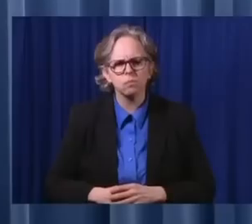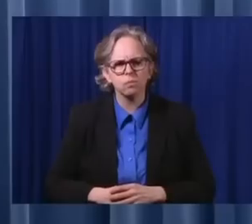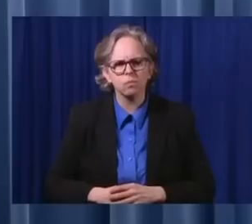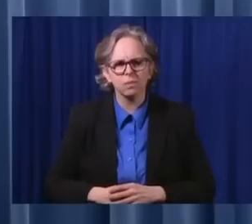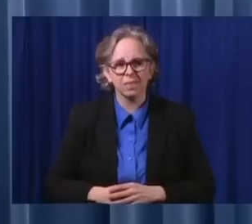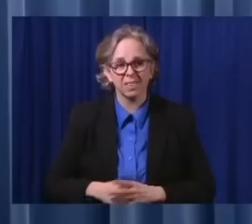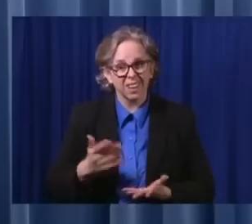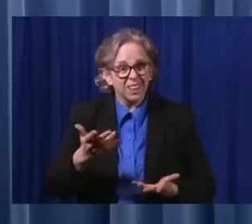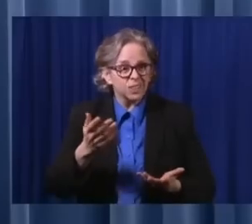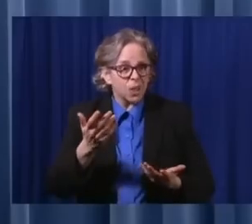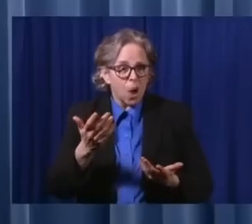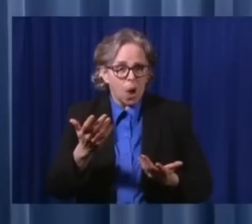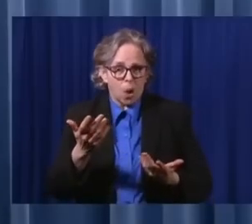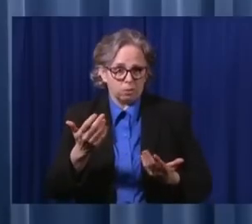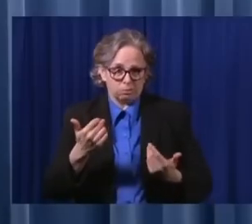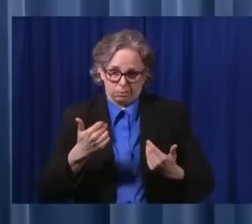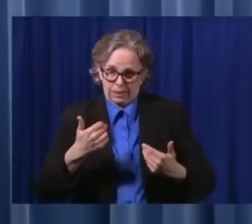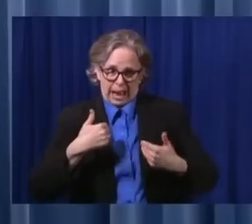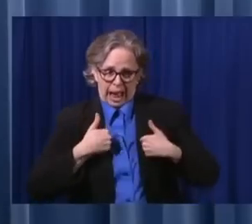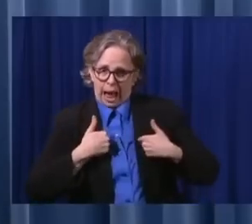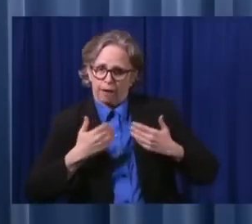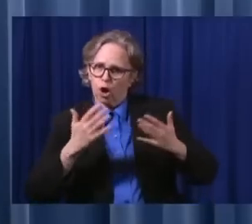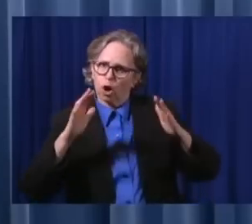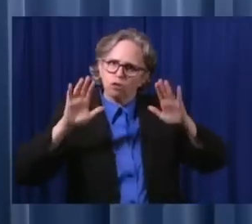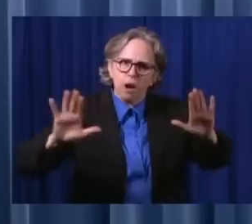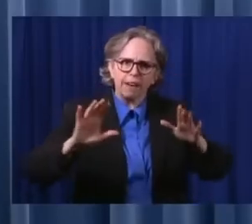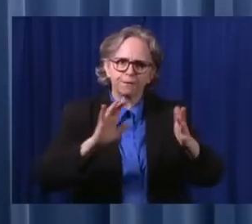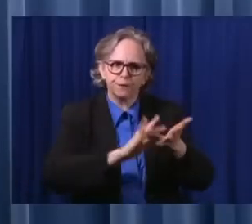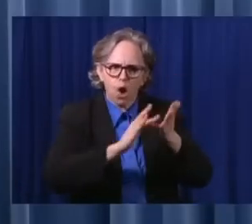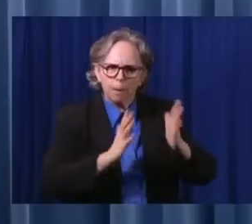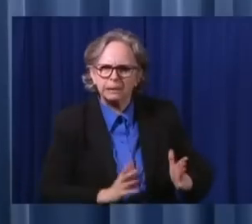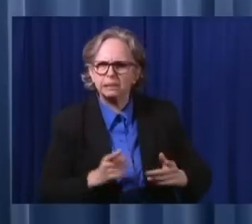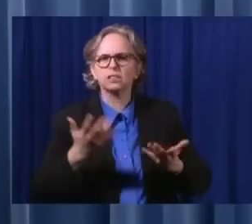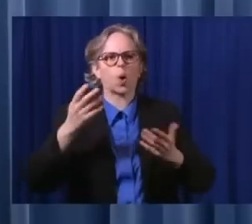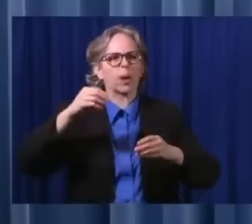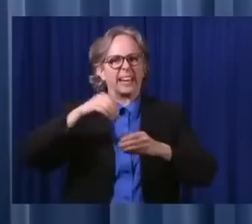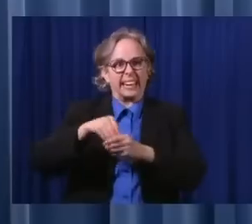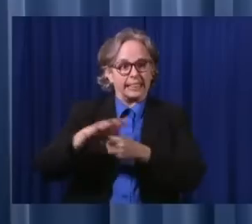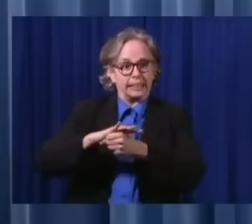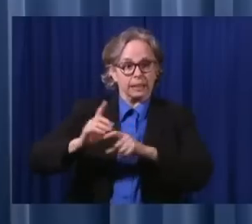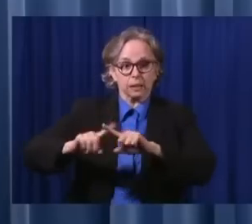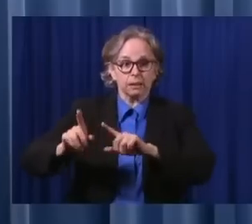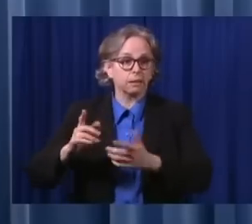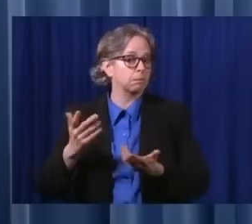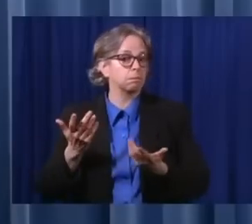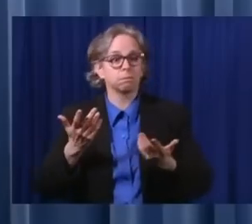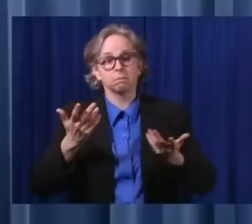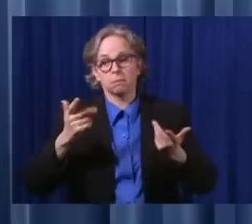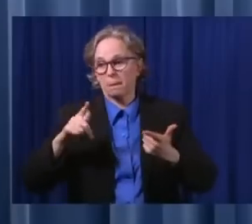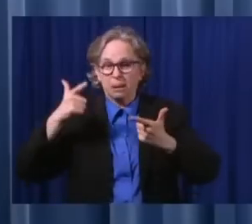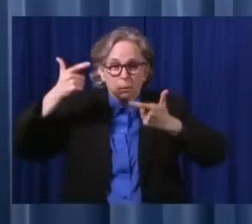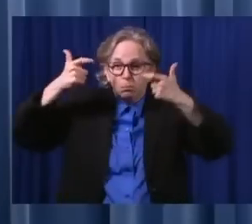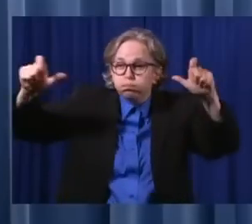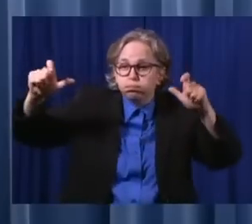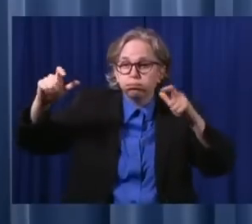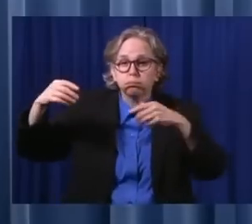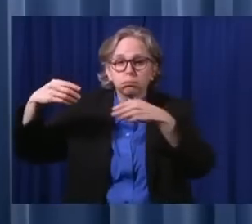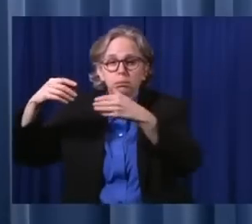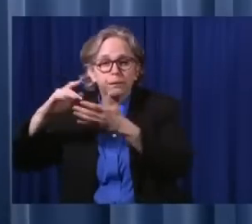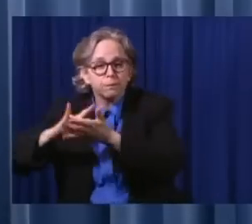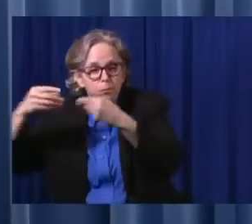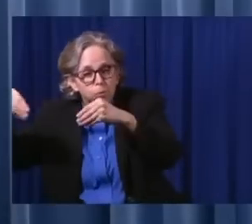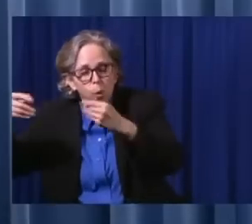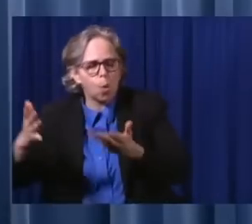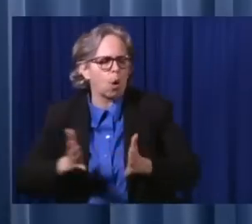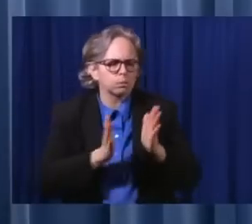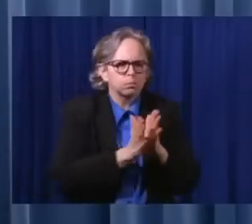the pharmacists, whether they work in a chain or own their own store, they're a vital part of our